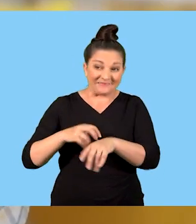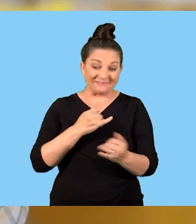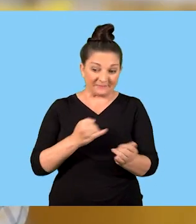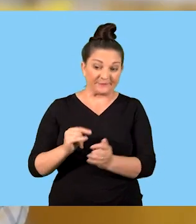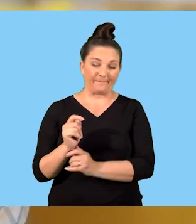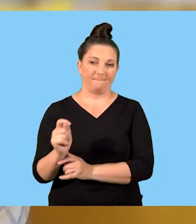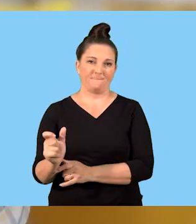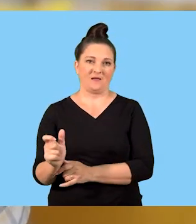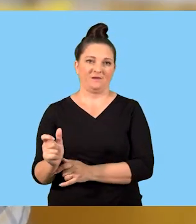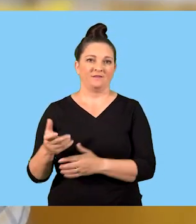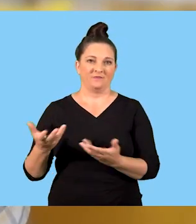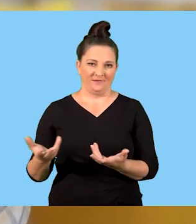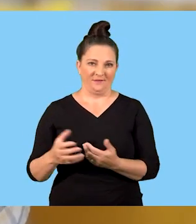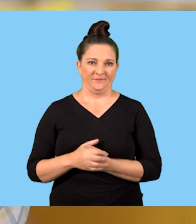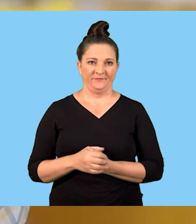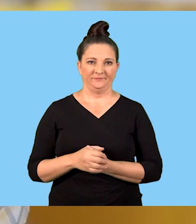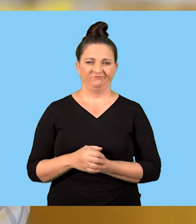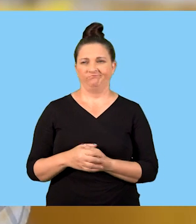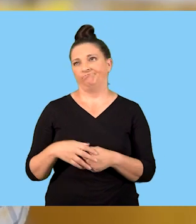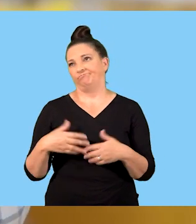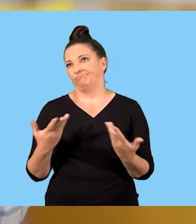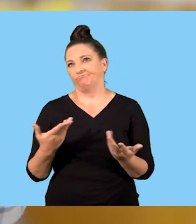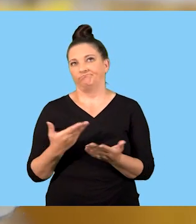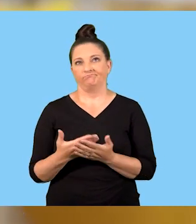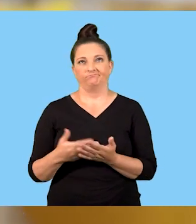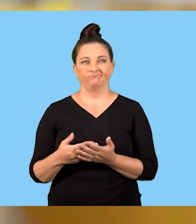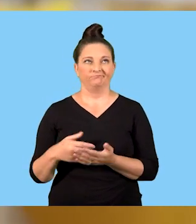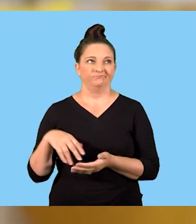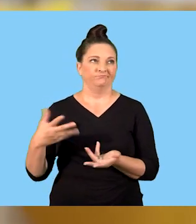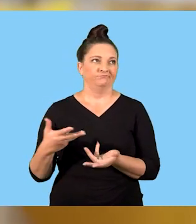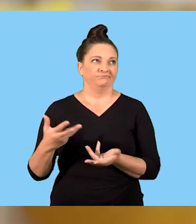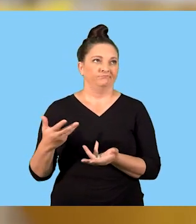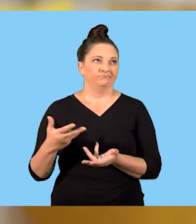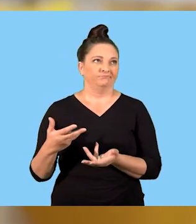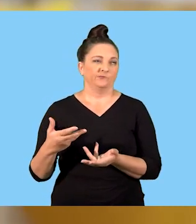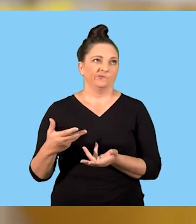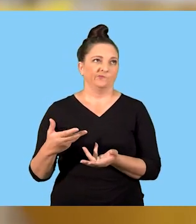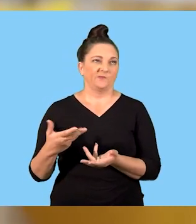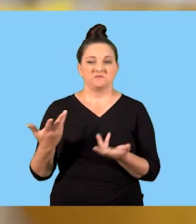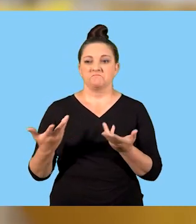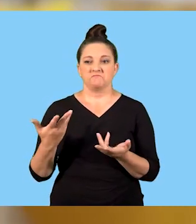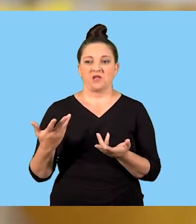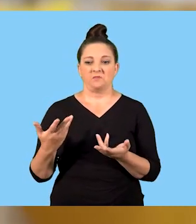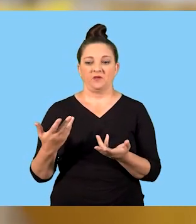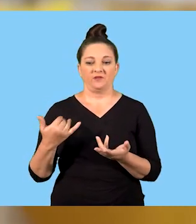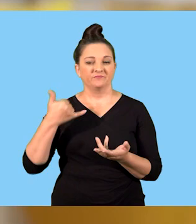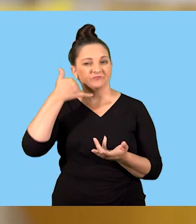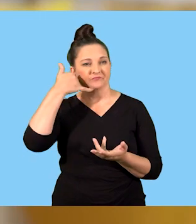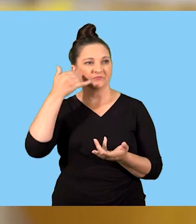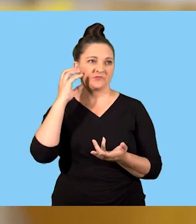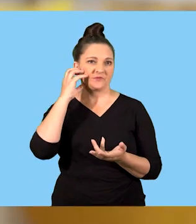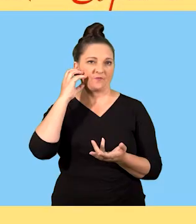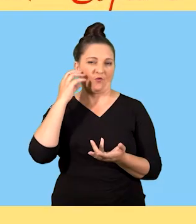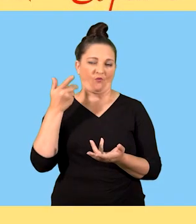to whoever we have to pay. It could be the telephone, the service provider for the